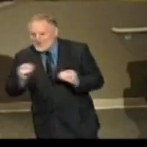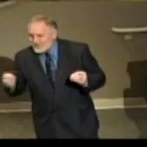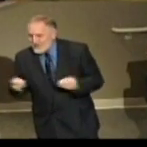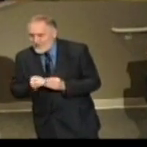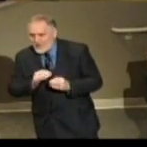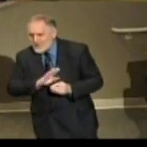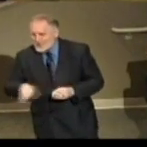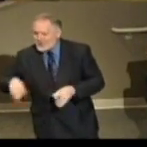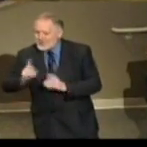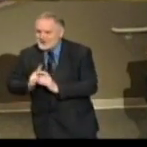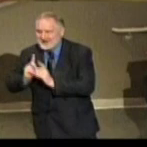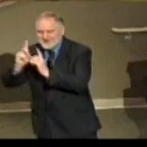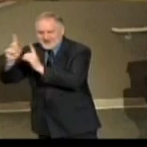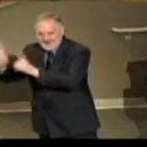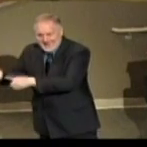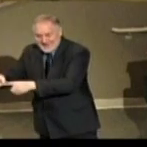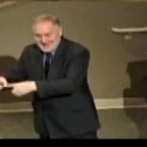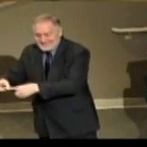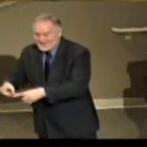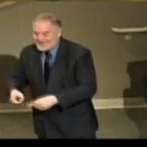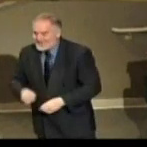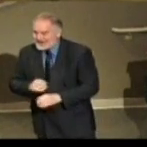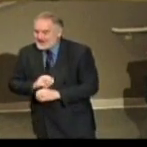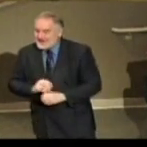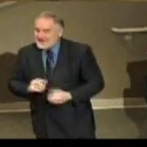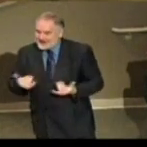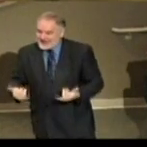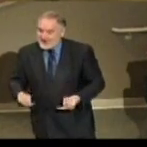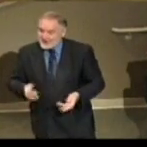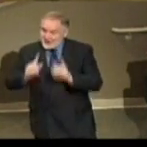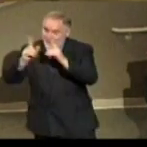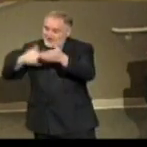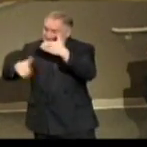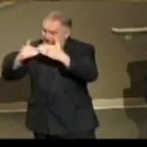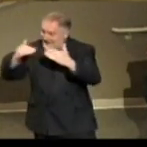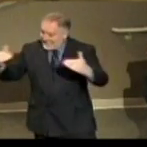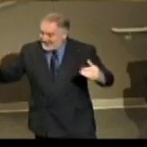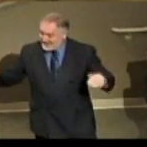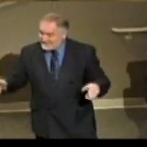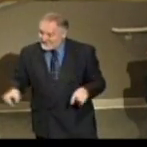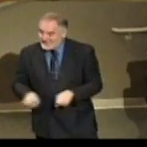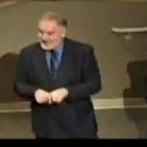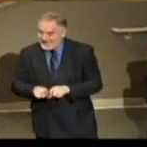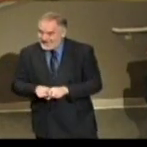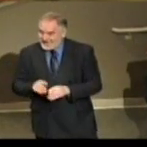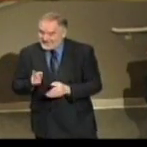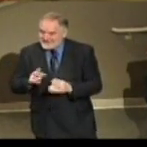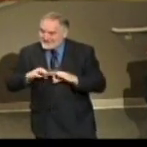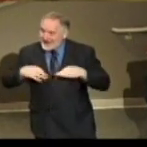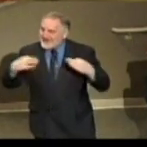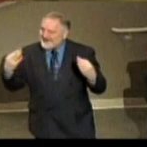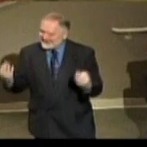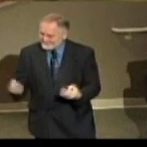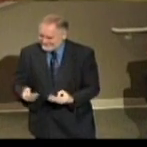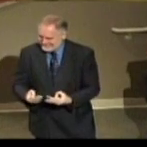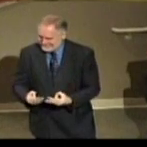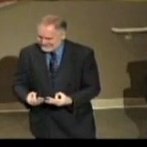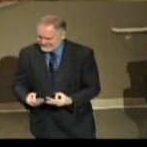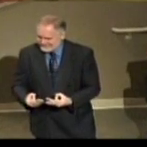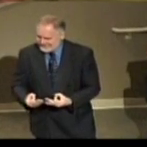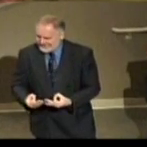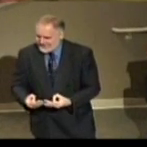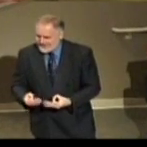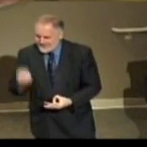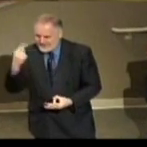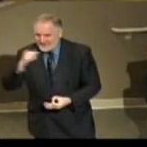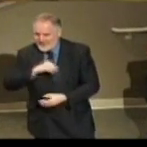Heaven is now your home. And you're not going to heaven as a visitor. You're going to heaven as family